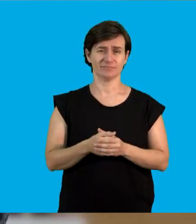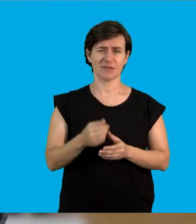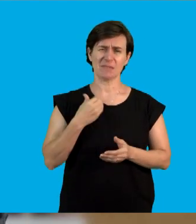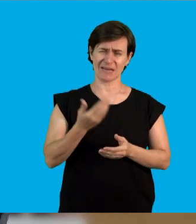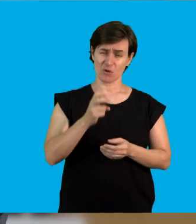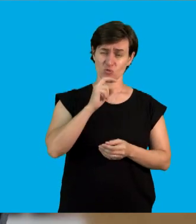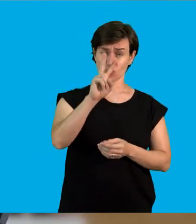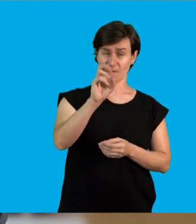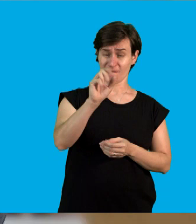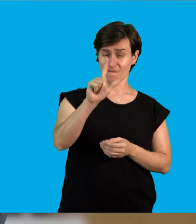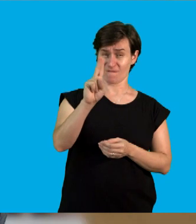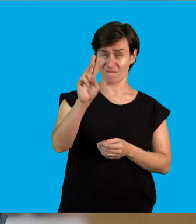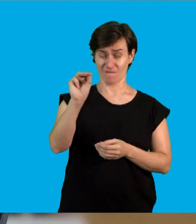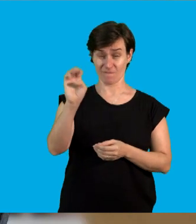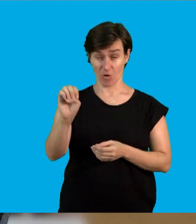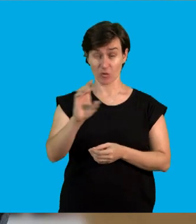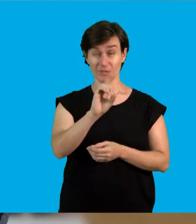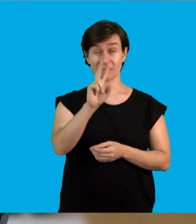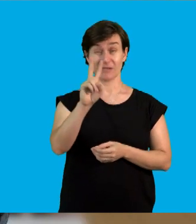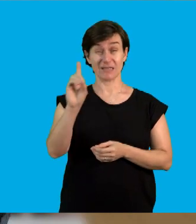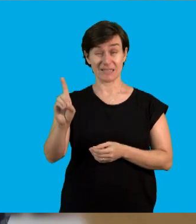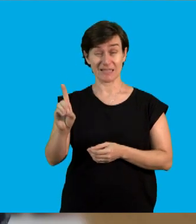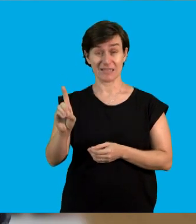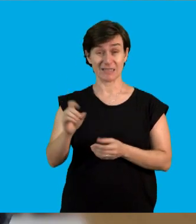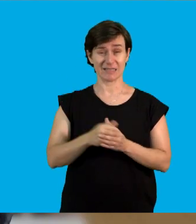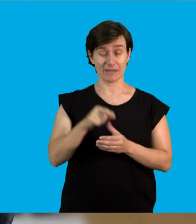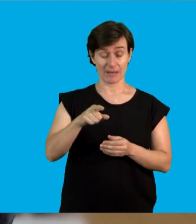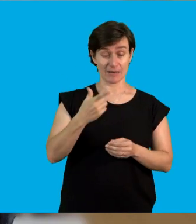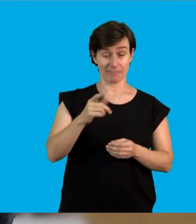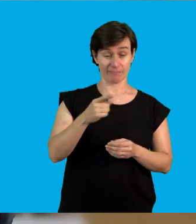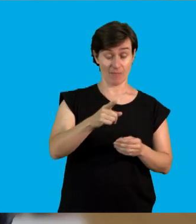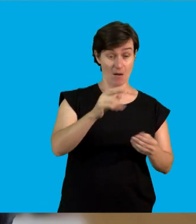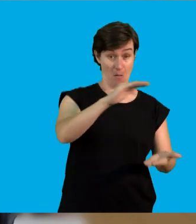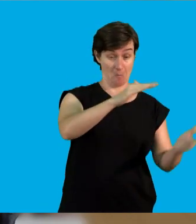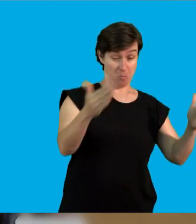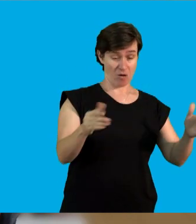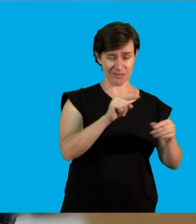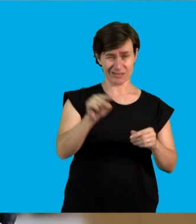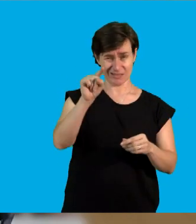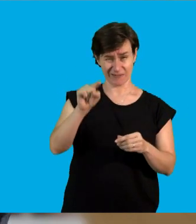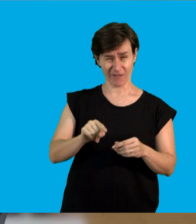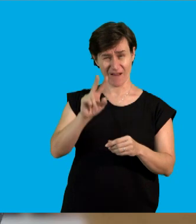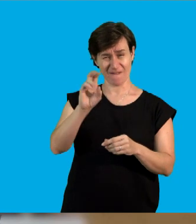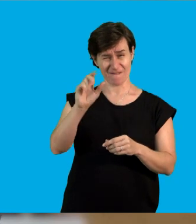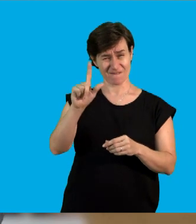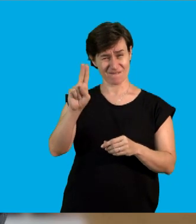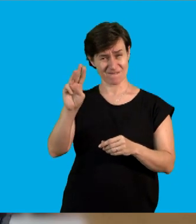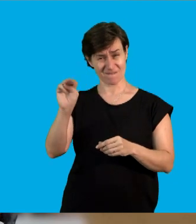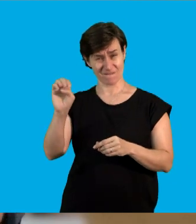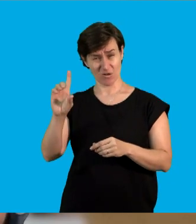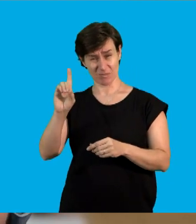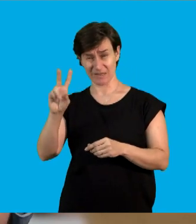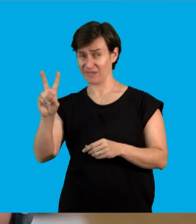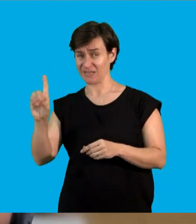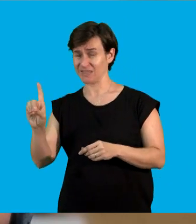of the DVD and divide the volume of the box by the volume of the DVD. That is not the way